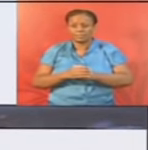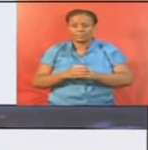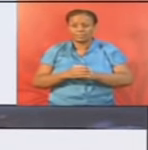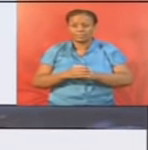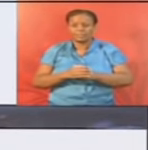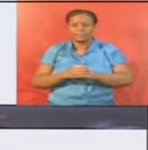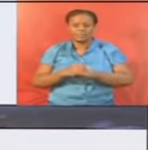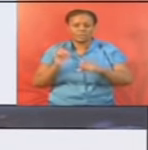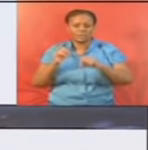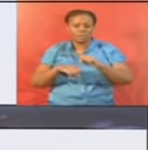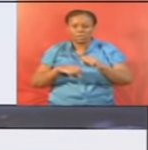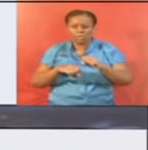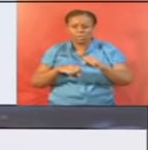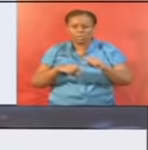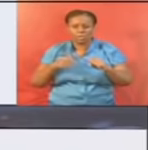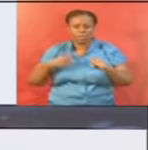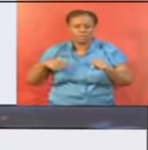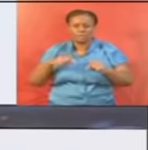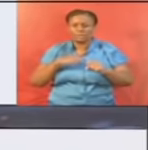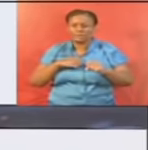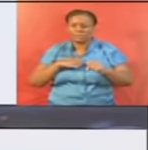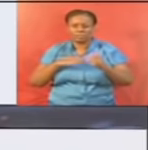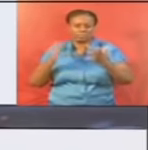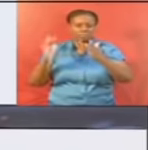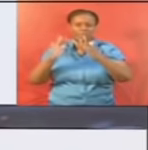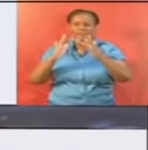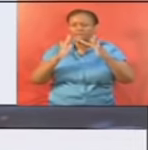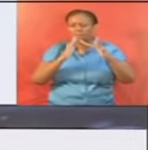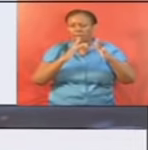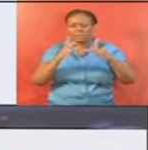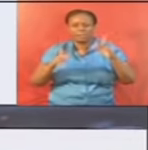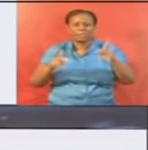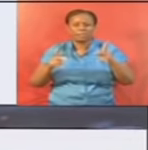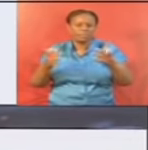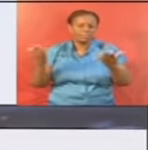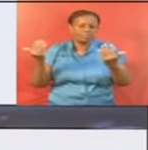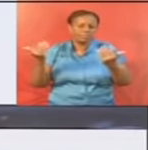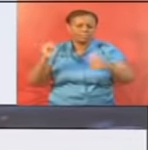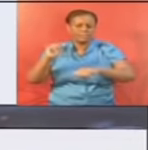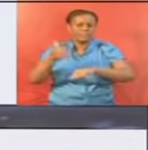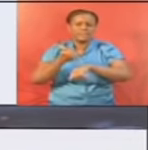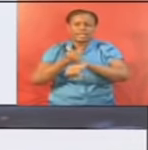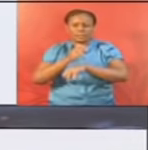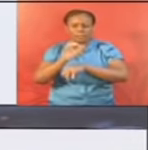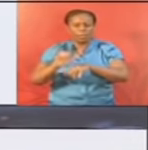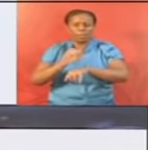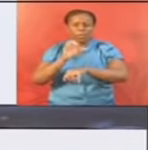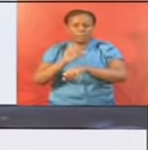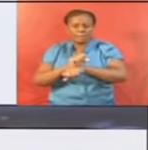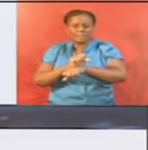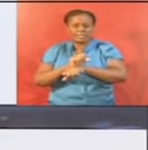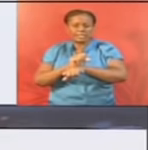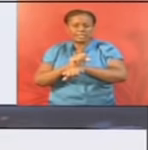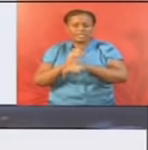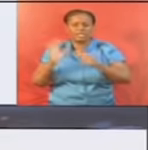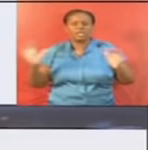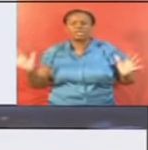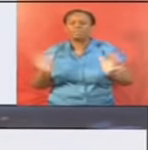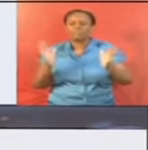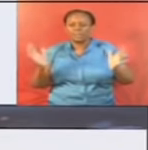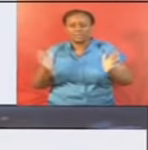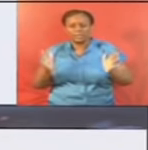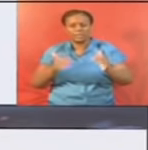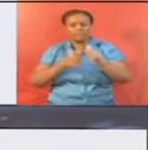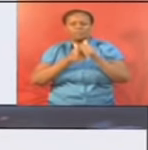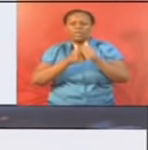via phone to set up appointments and also as a reminder to keep appointments. Staff was advised on social distancing, use